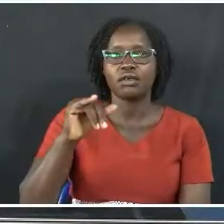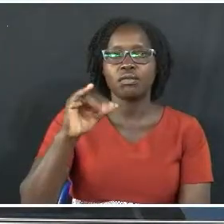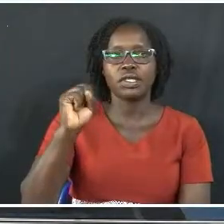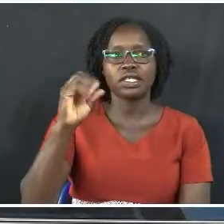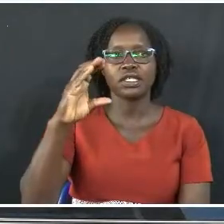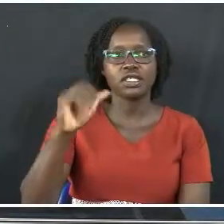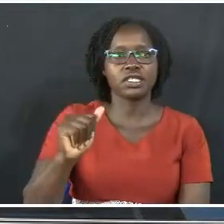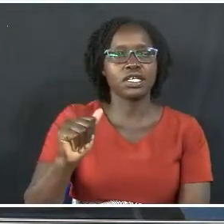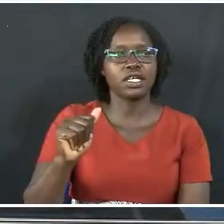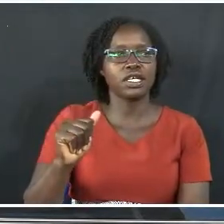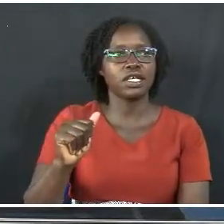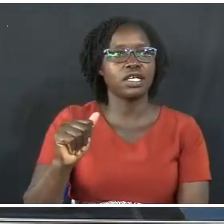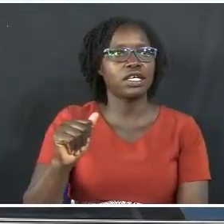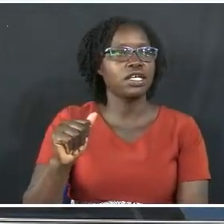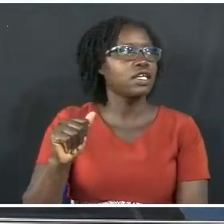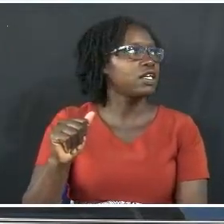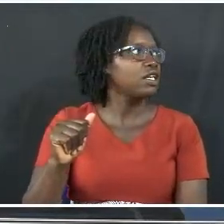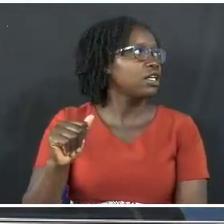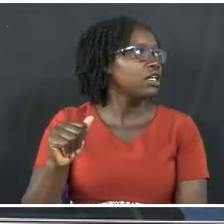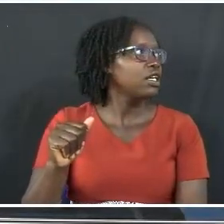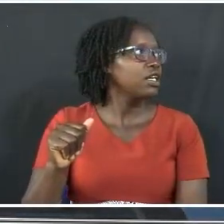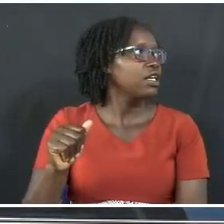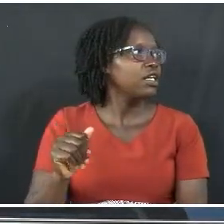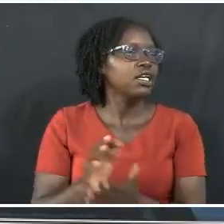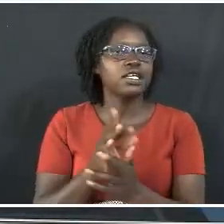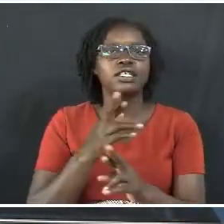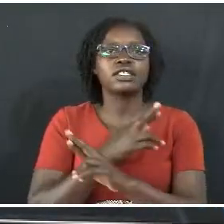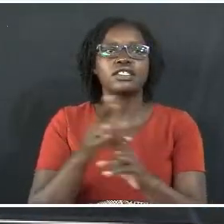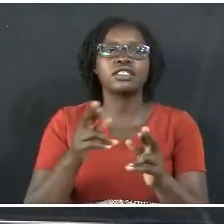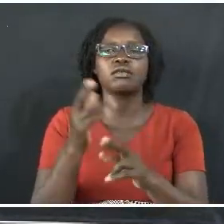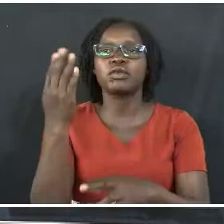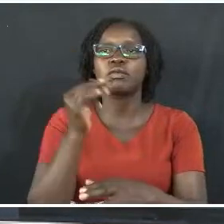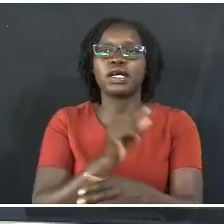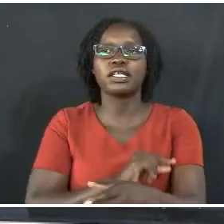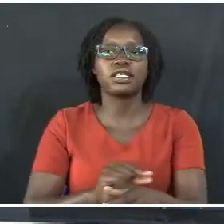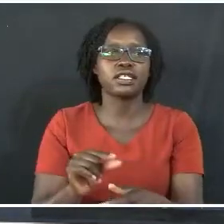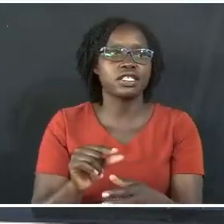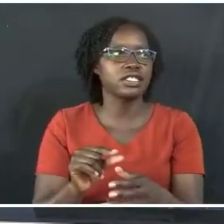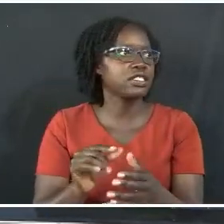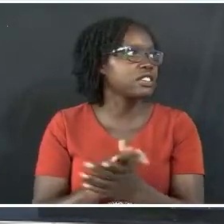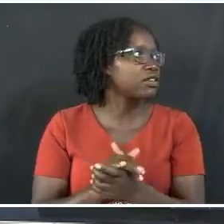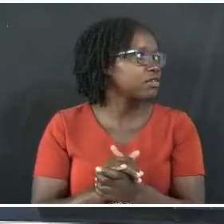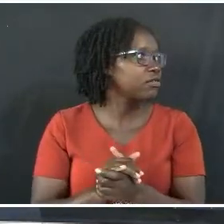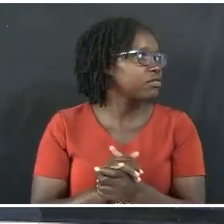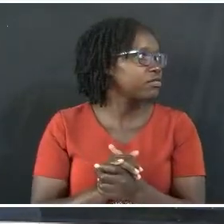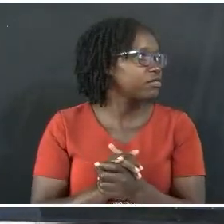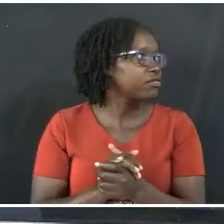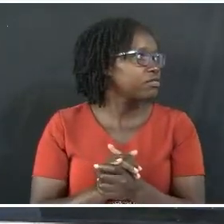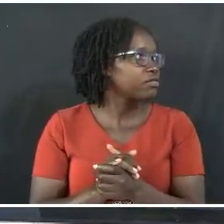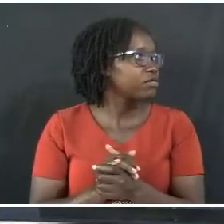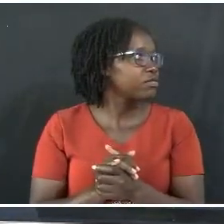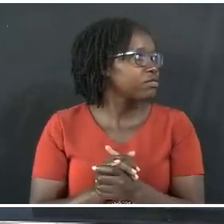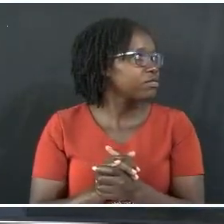Prisca, surnamed, redeemed by grace. What is your name?